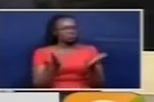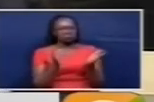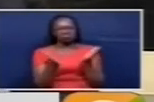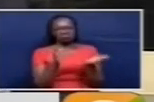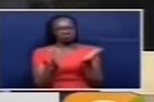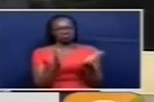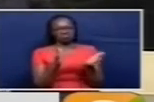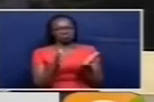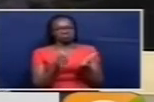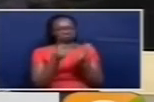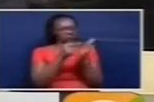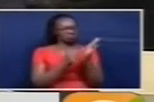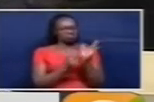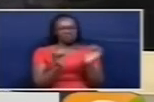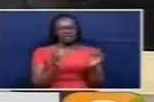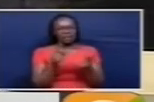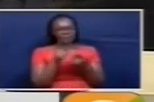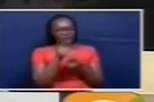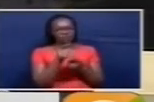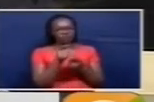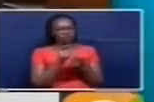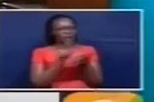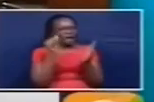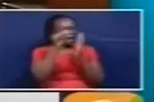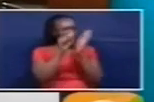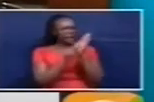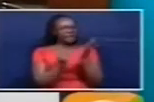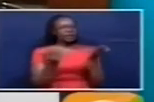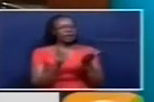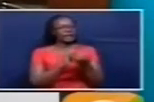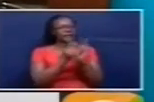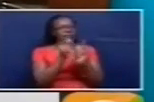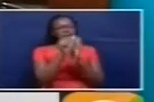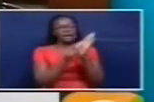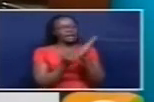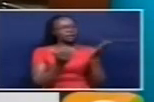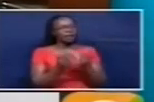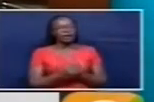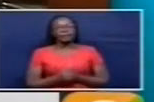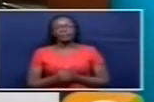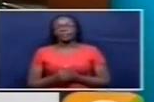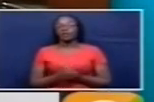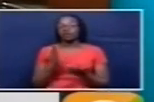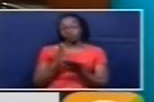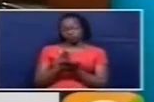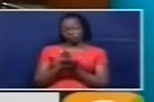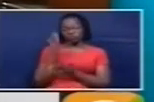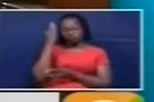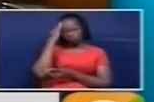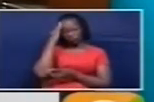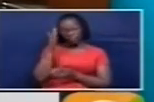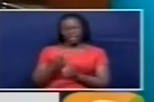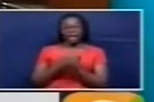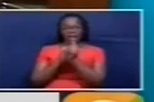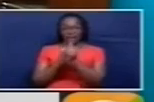articulated to the electorate. What's your transformative agenda? I think, Lillian, leadership is about service to the people. As Babu Owino,